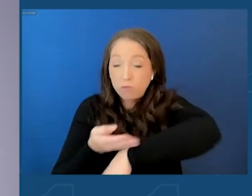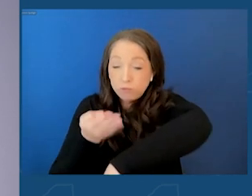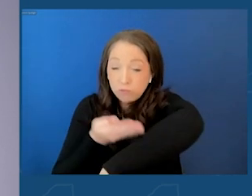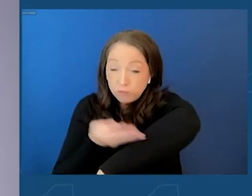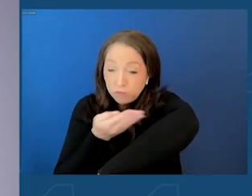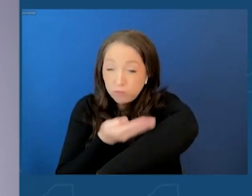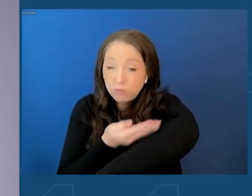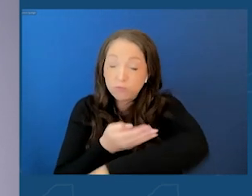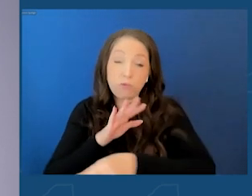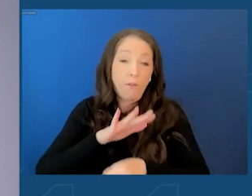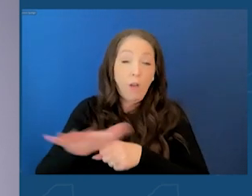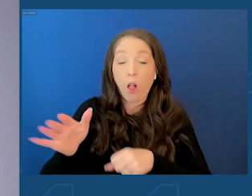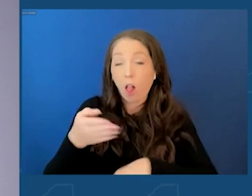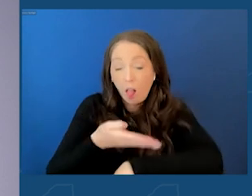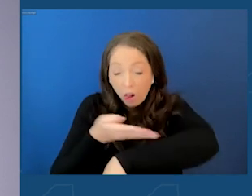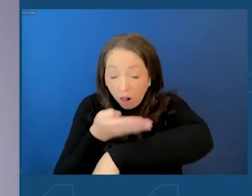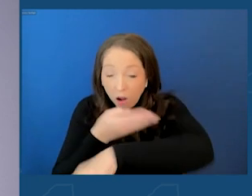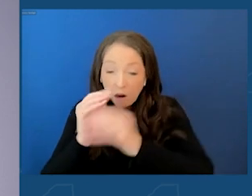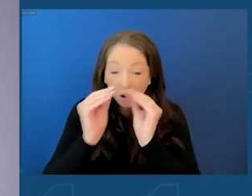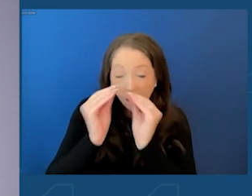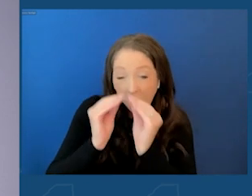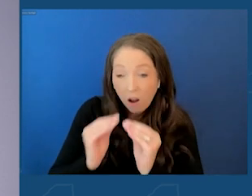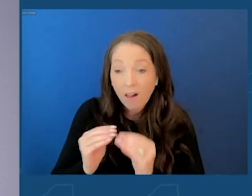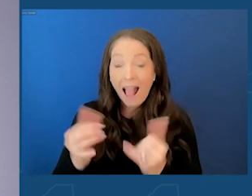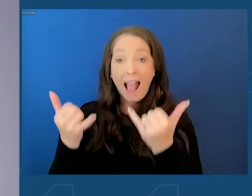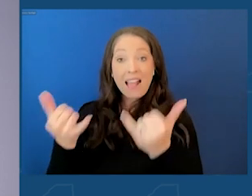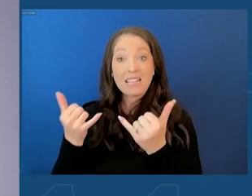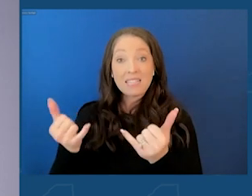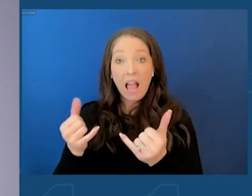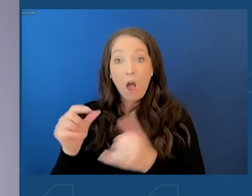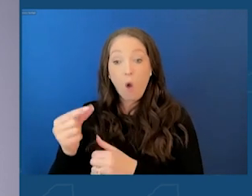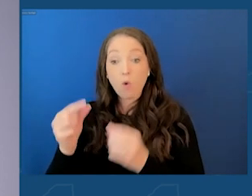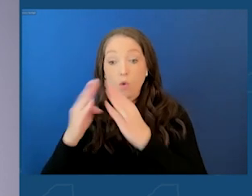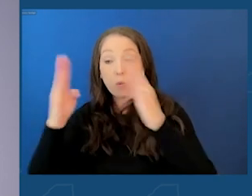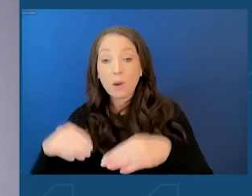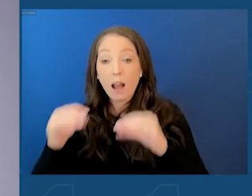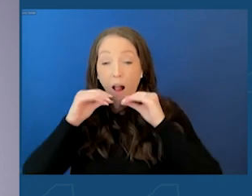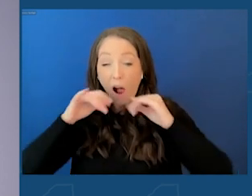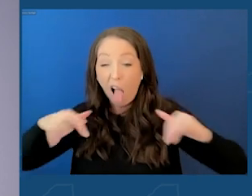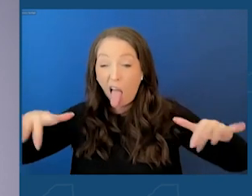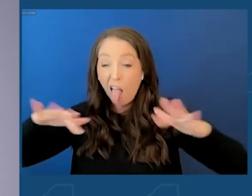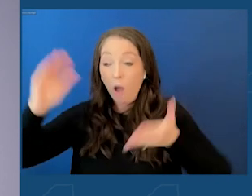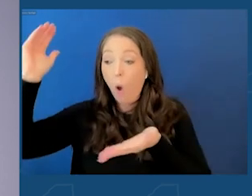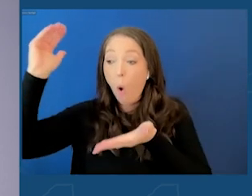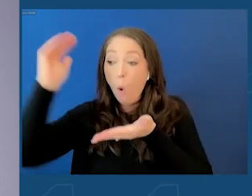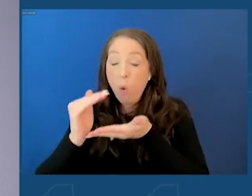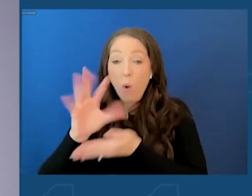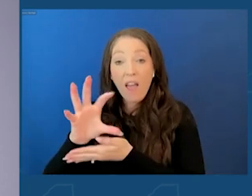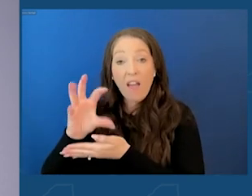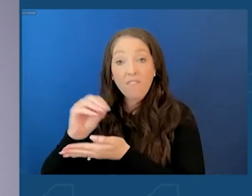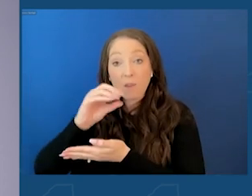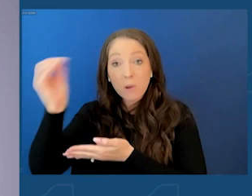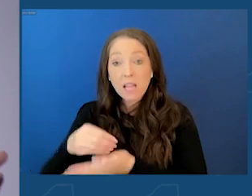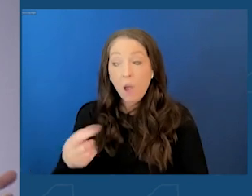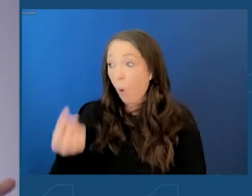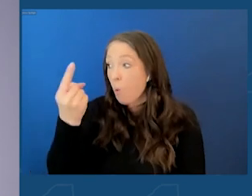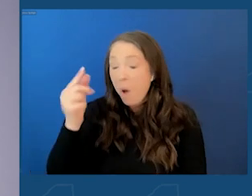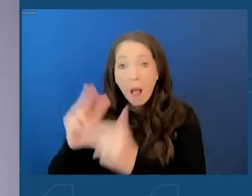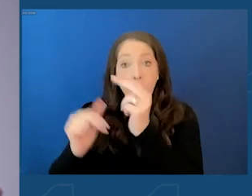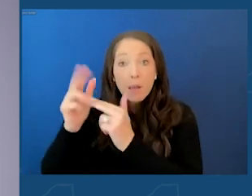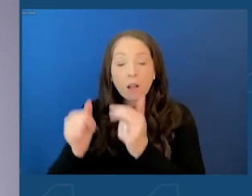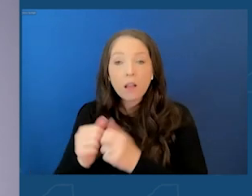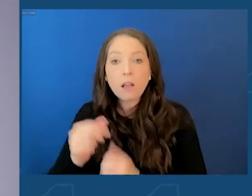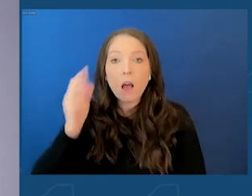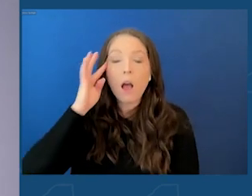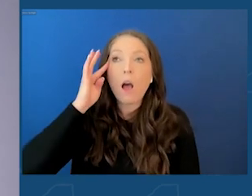And they now have reduced their greenhouse gas emissions by more than 50%. That's possible in one building. Imagine the ripple effect of that with all